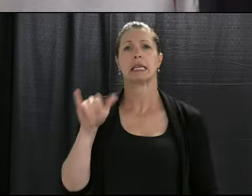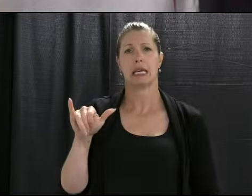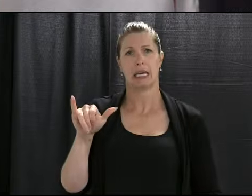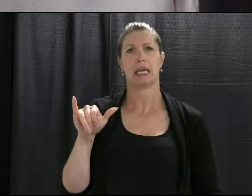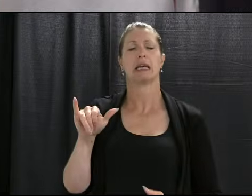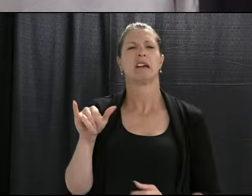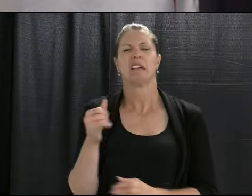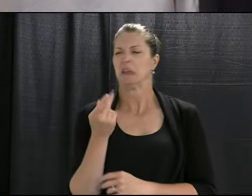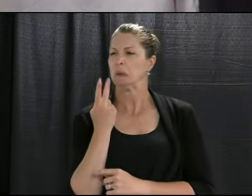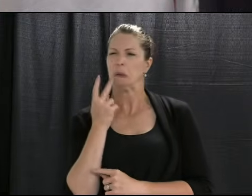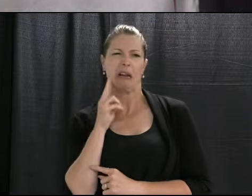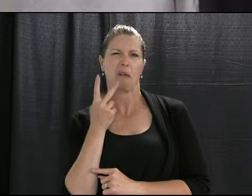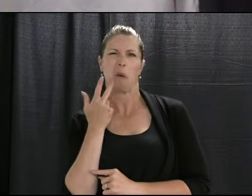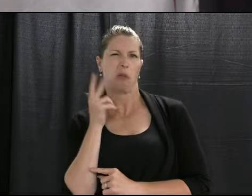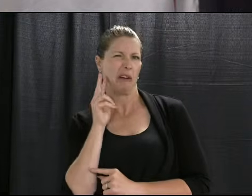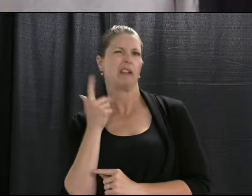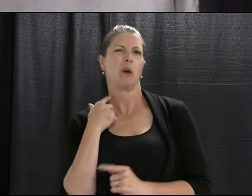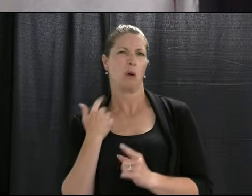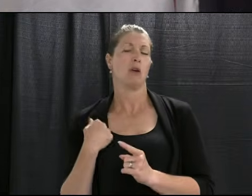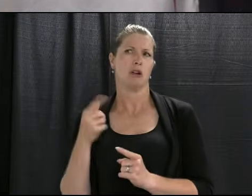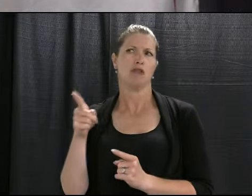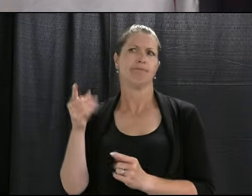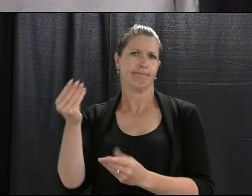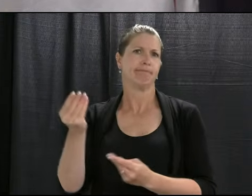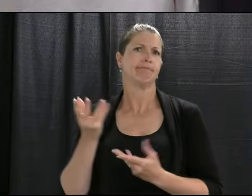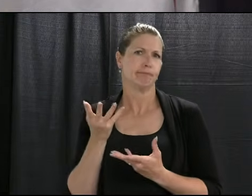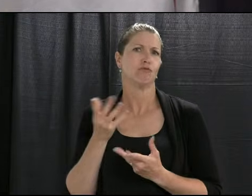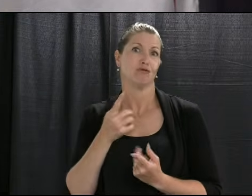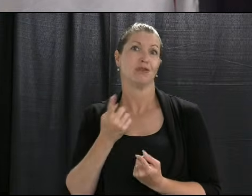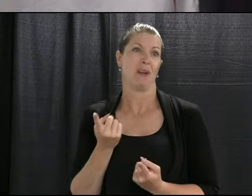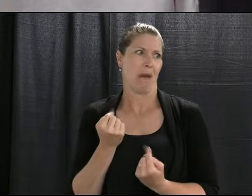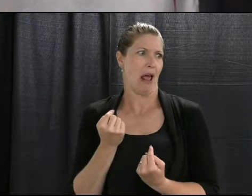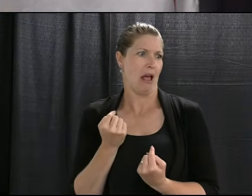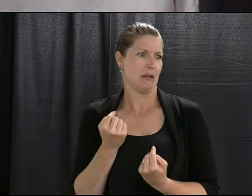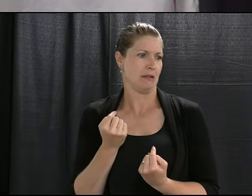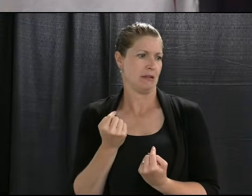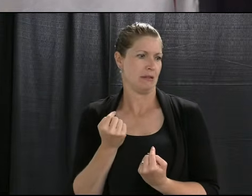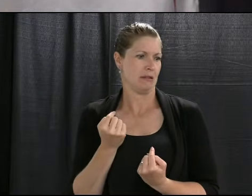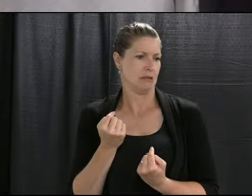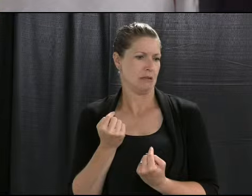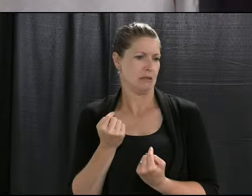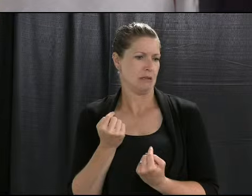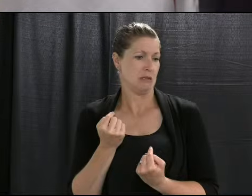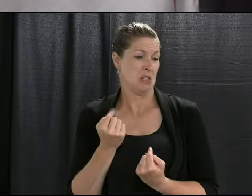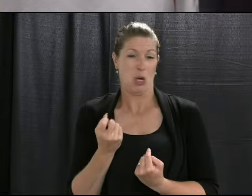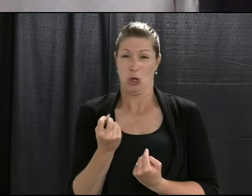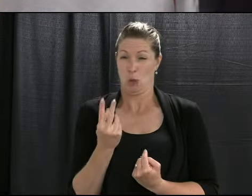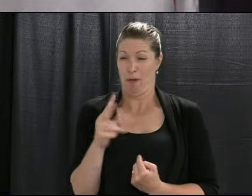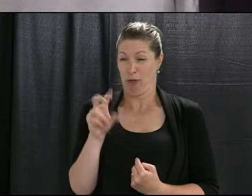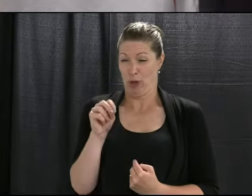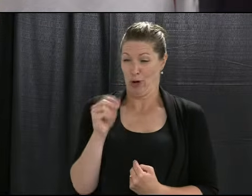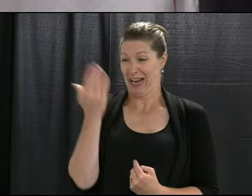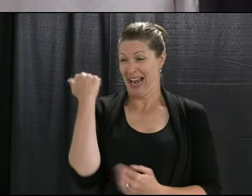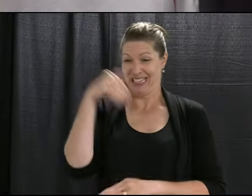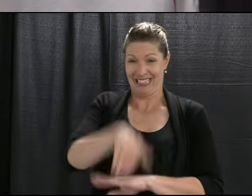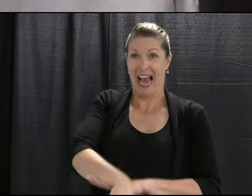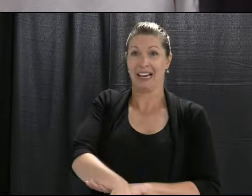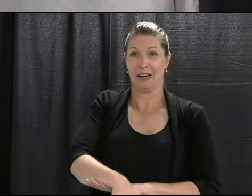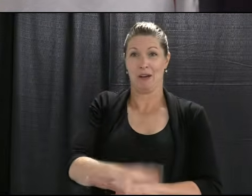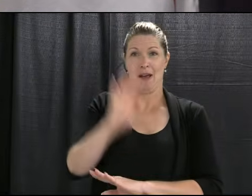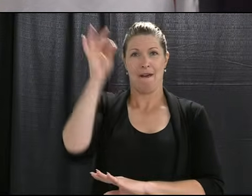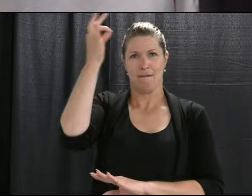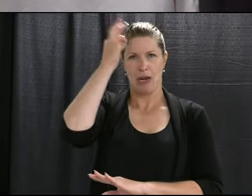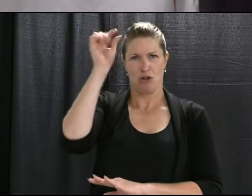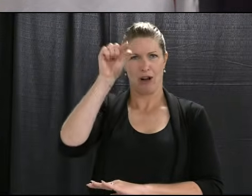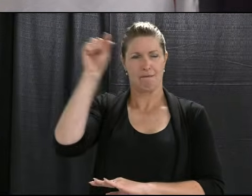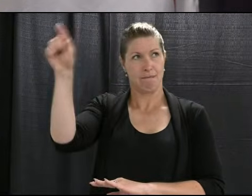ago, in actual fact, in advance of the letter. She replied to me at, I think it was midnight, that the official request